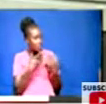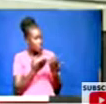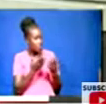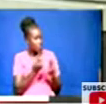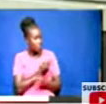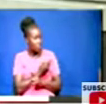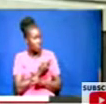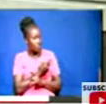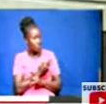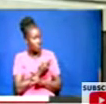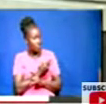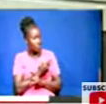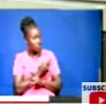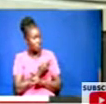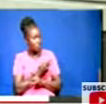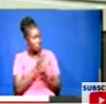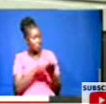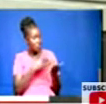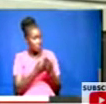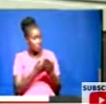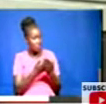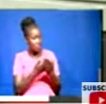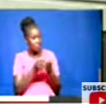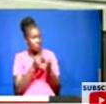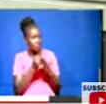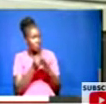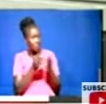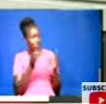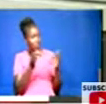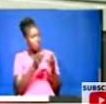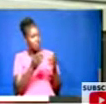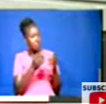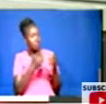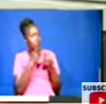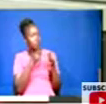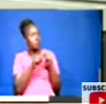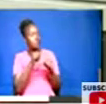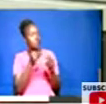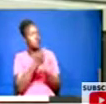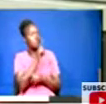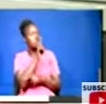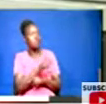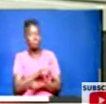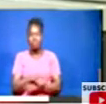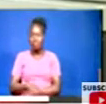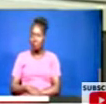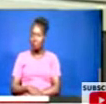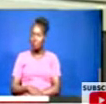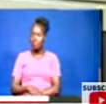will the proposed or the company that he talked about be different?